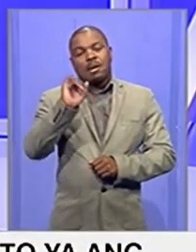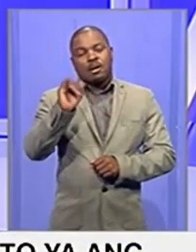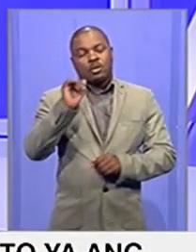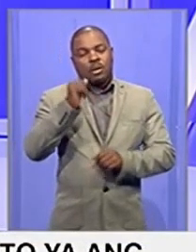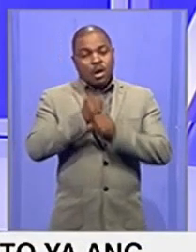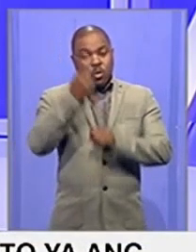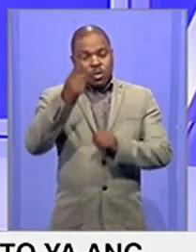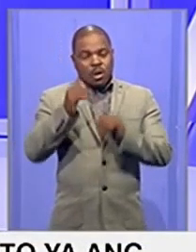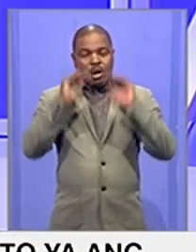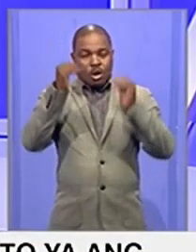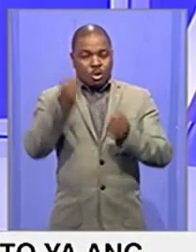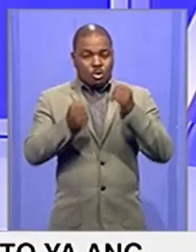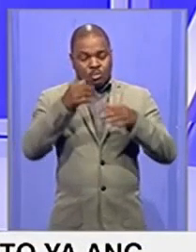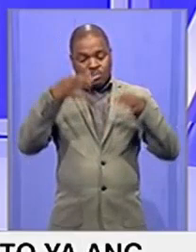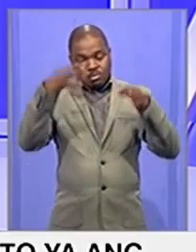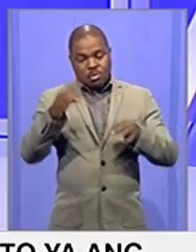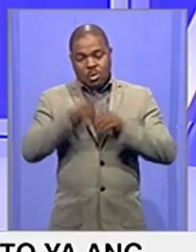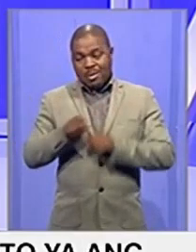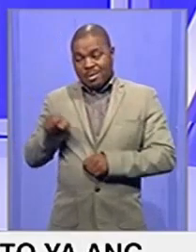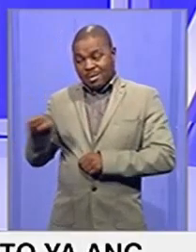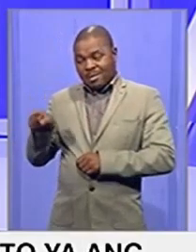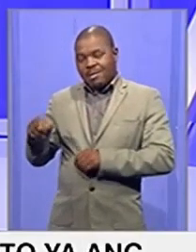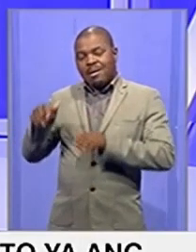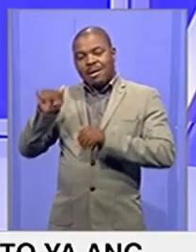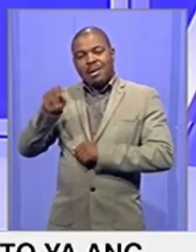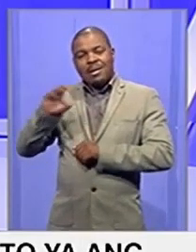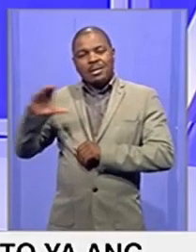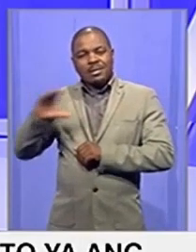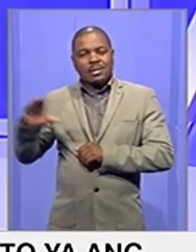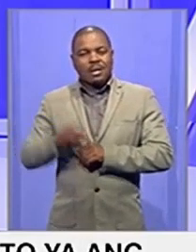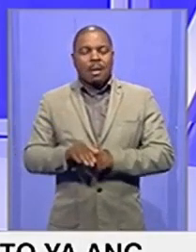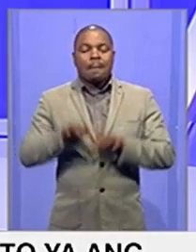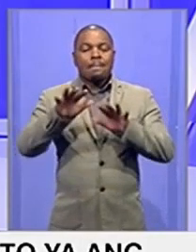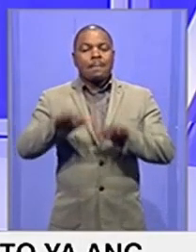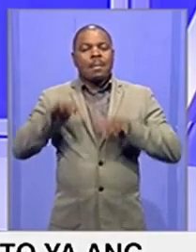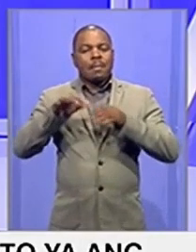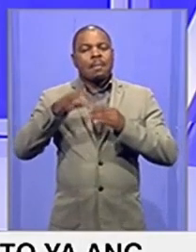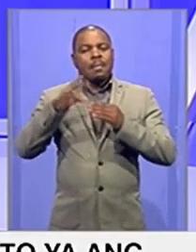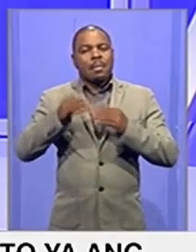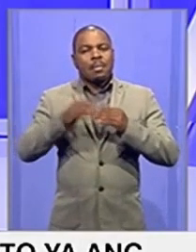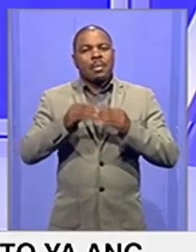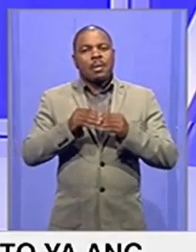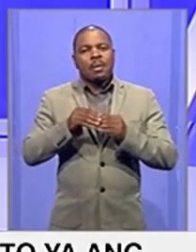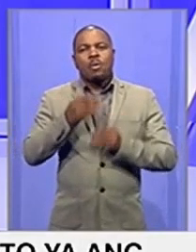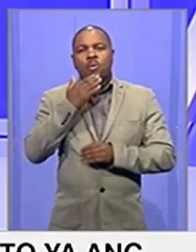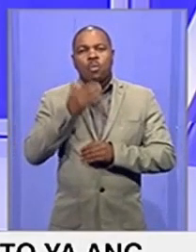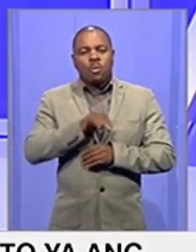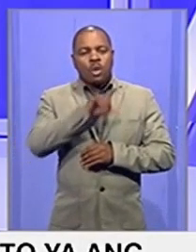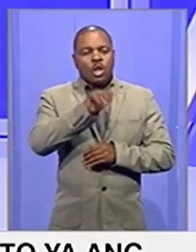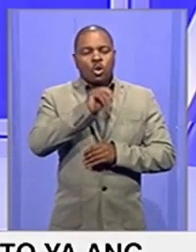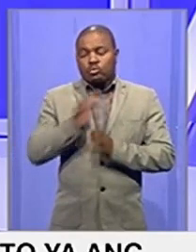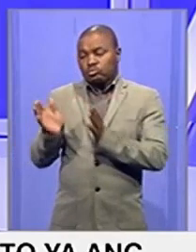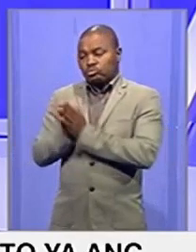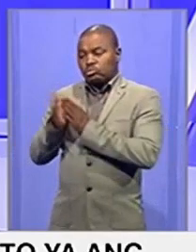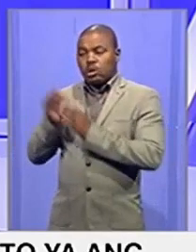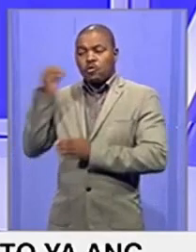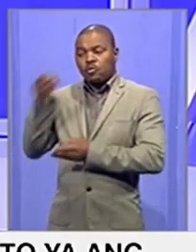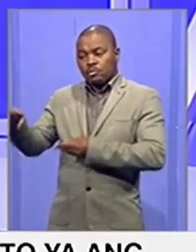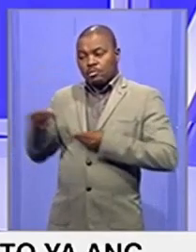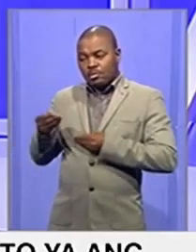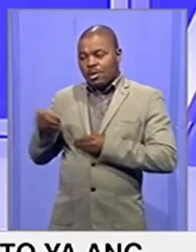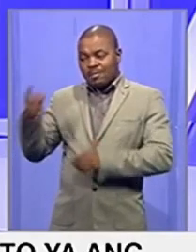gore sephetho sa ANC sa go ganetša kgopelo ya leloko la Palamente la DA Schreiber go hwetša tshedimošo